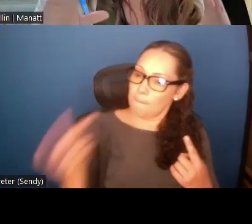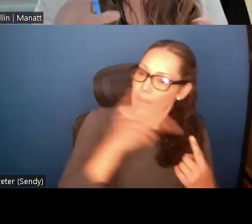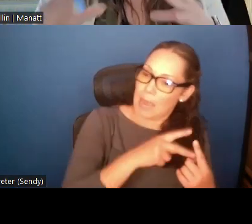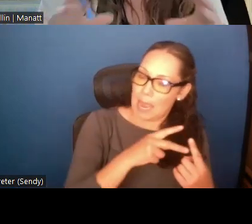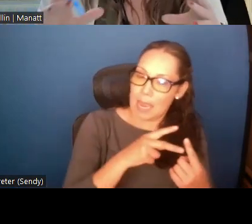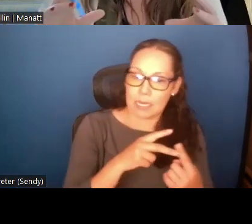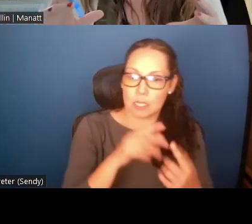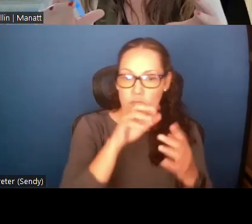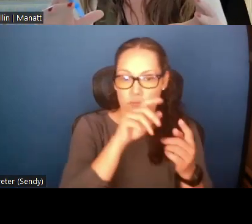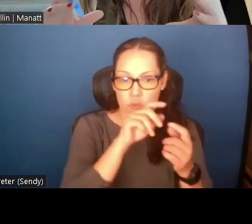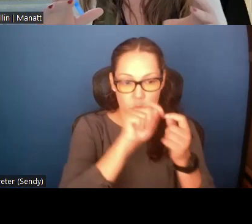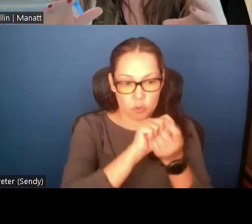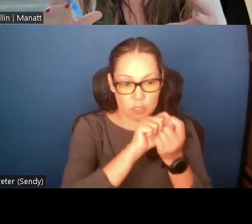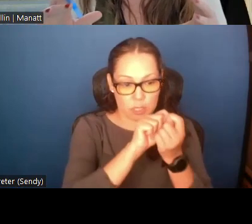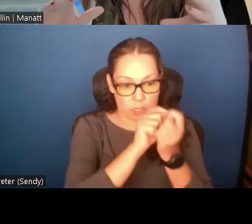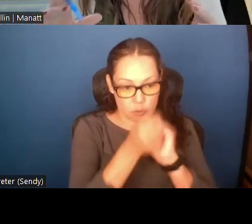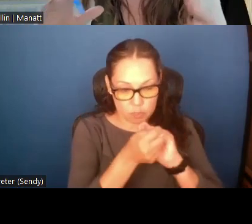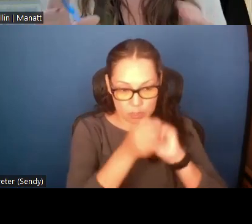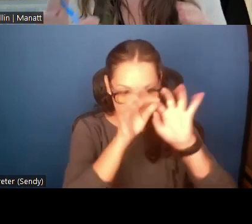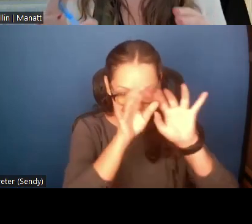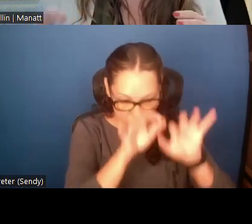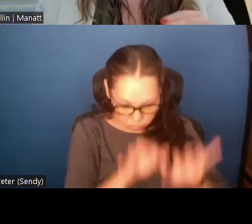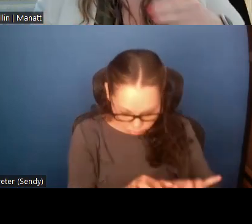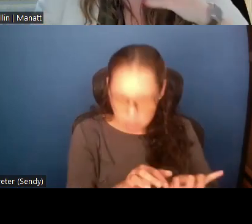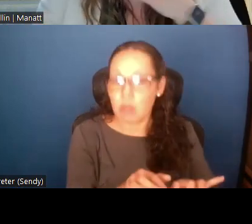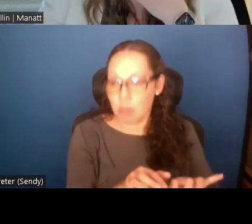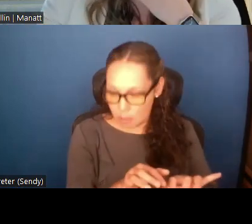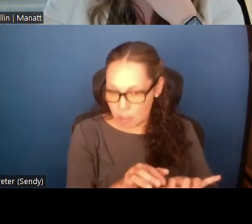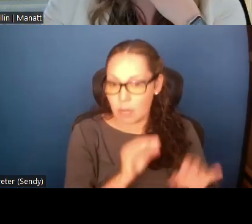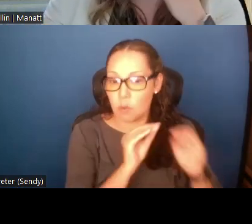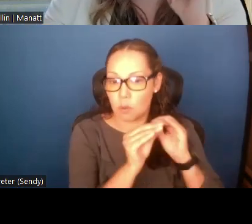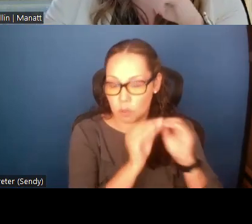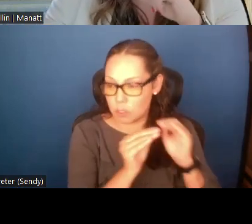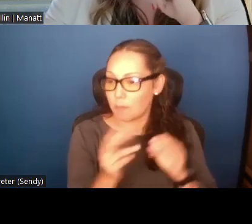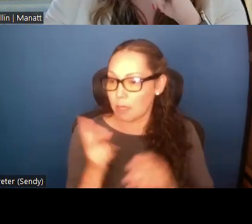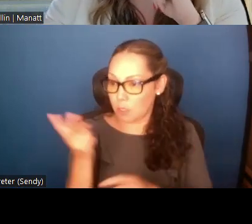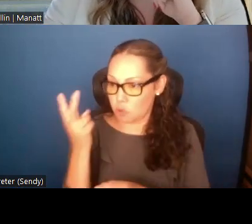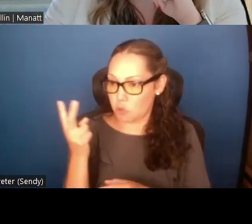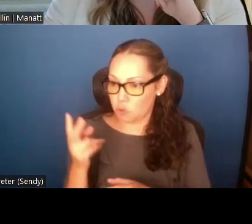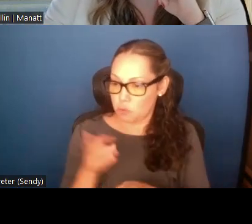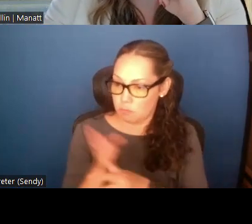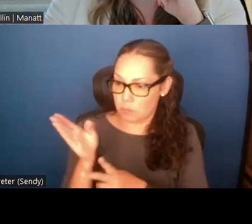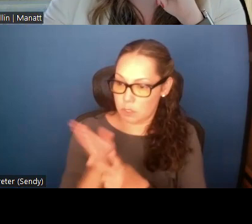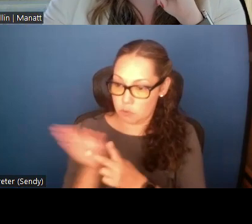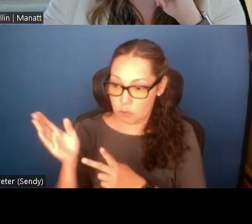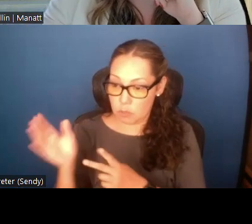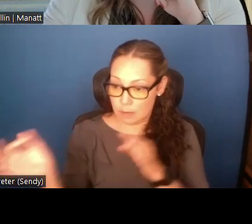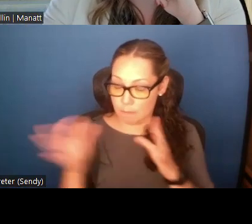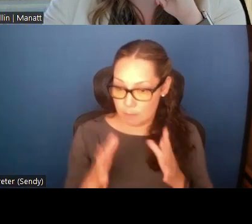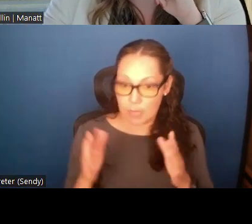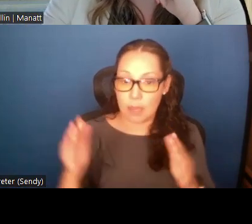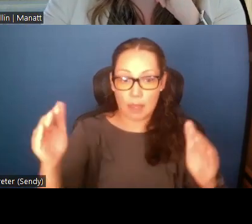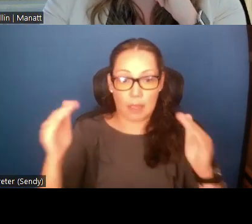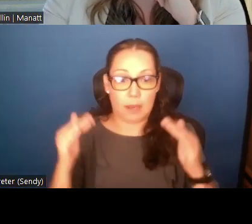the call and workshop this a little bit further based on those two major areas of feedback. With that, I'm going to take us to the next slide.